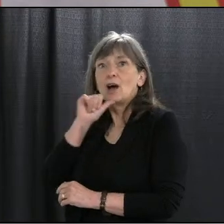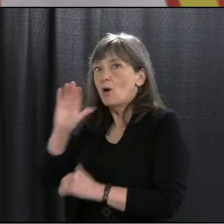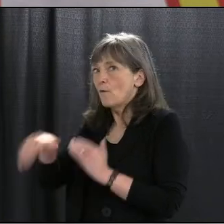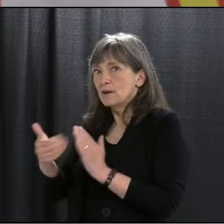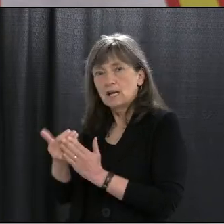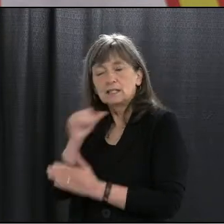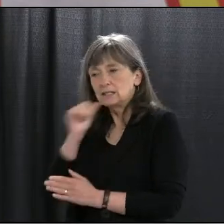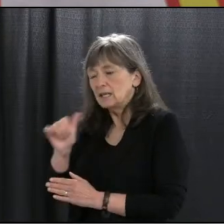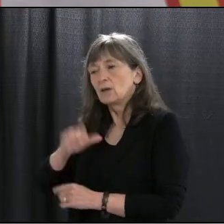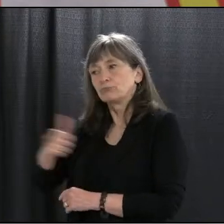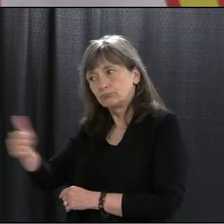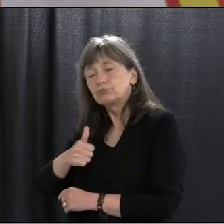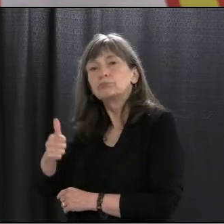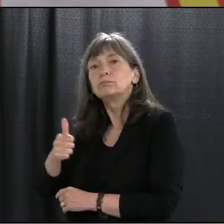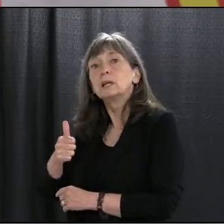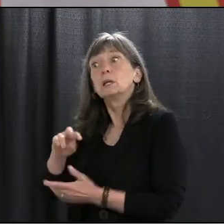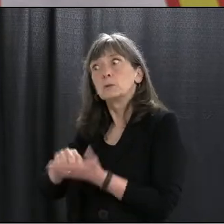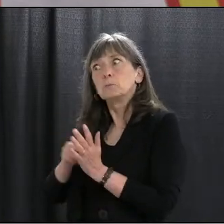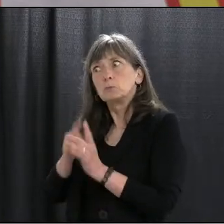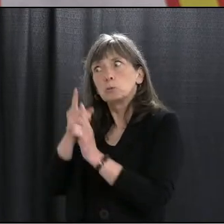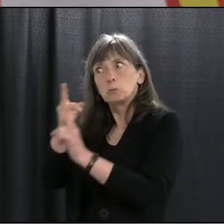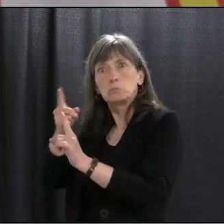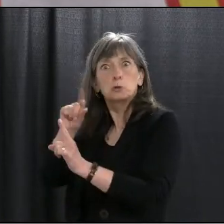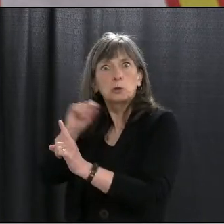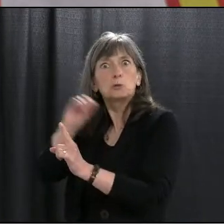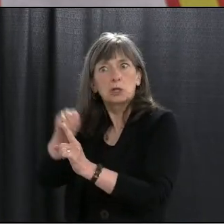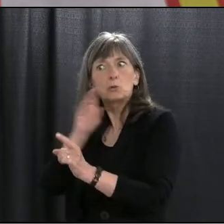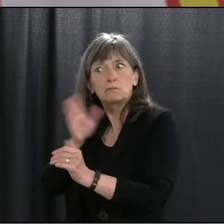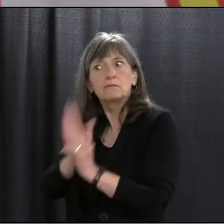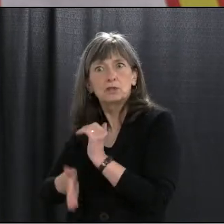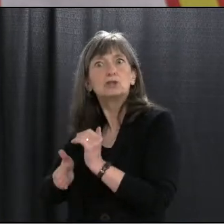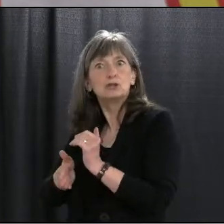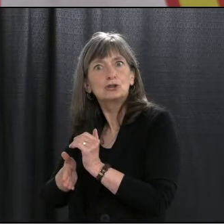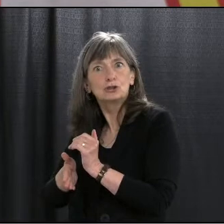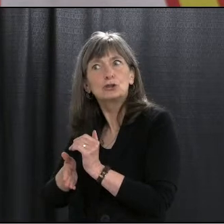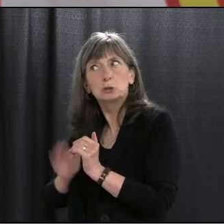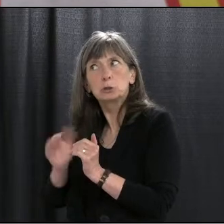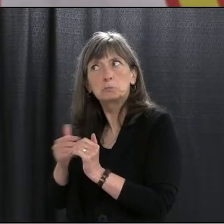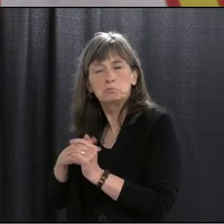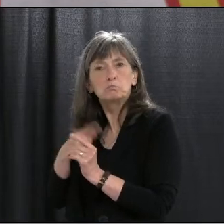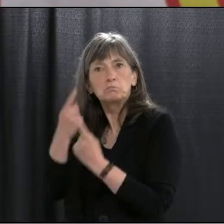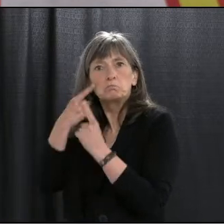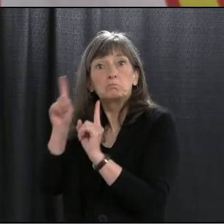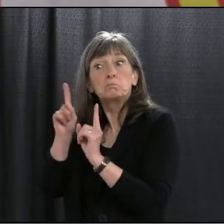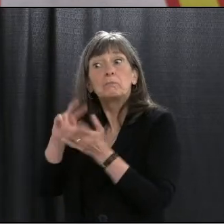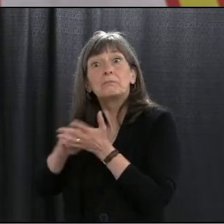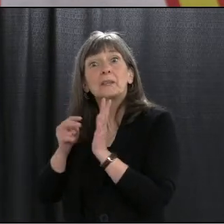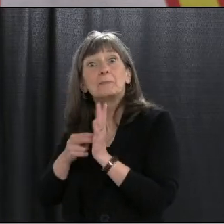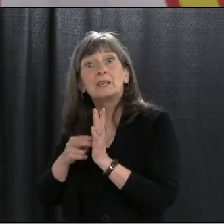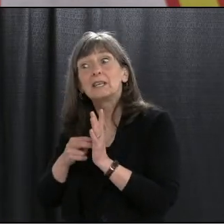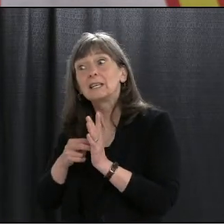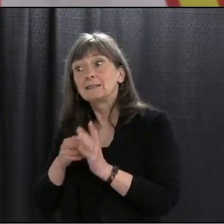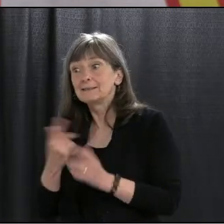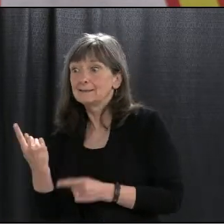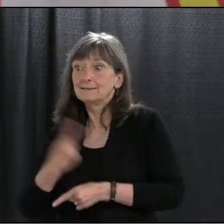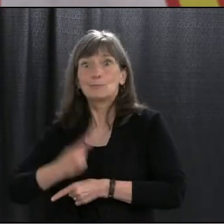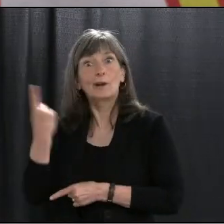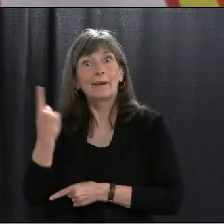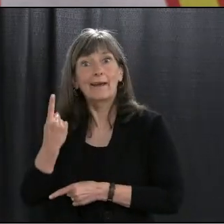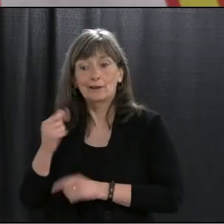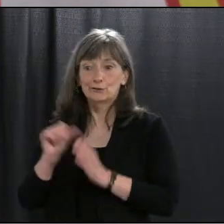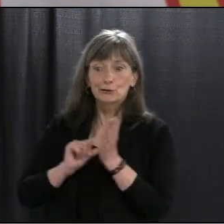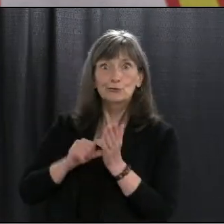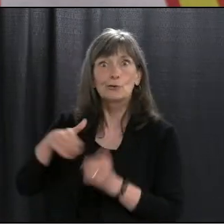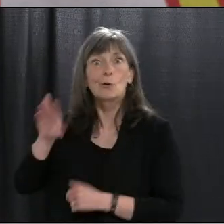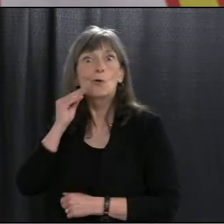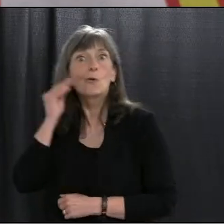on track to meet or exceed that goal. This means that patients get to go home the same day. It